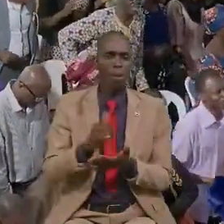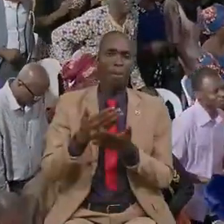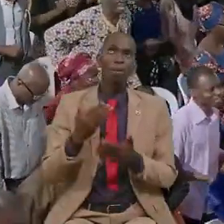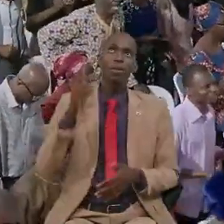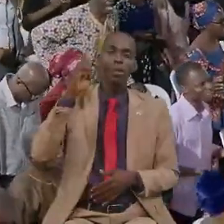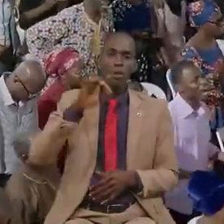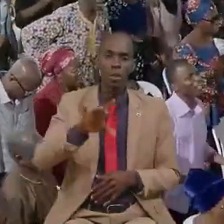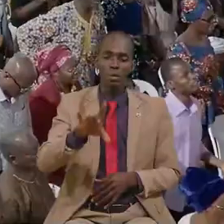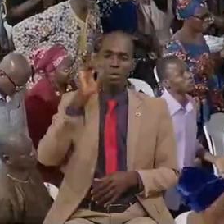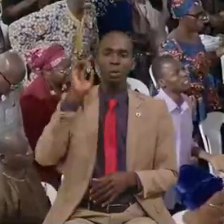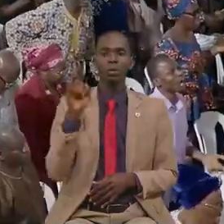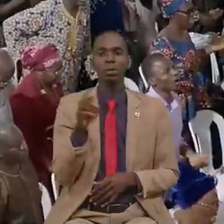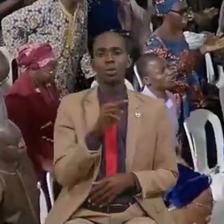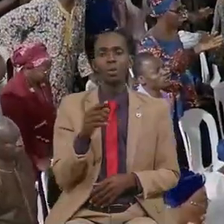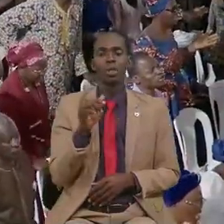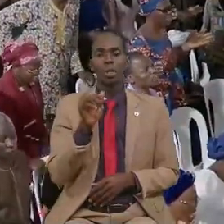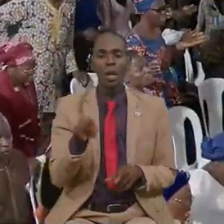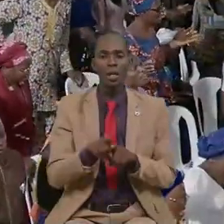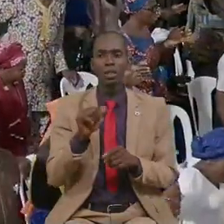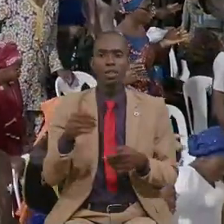you. A new creation.